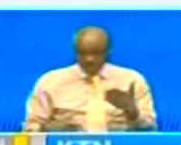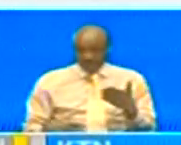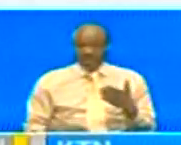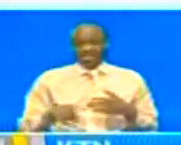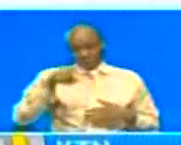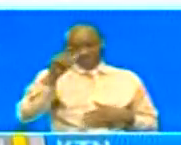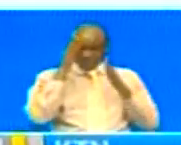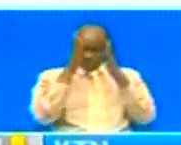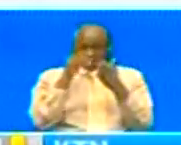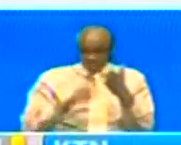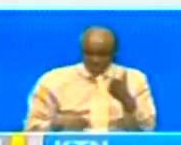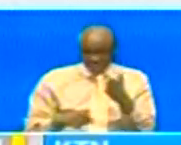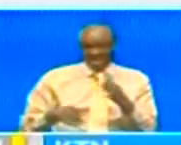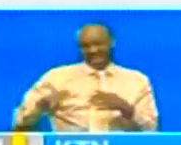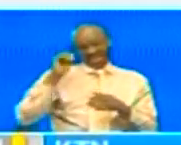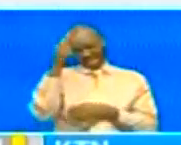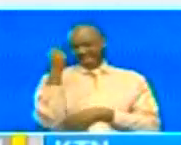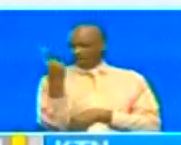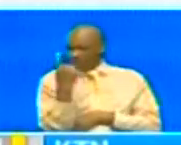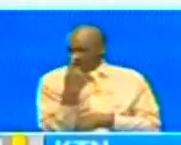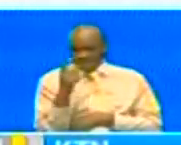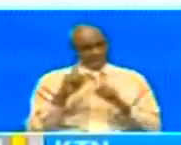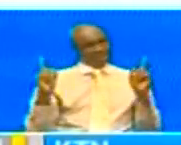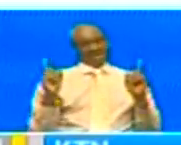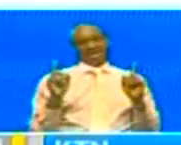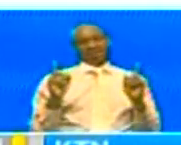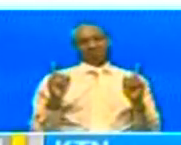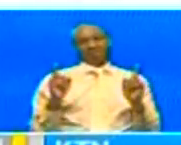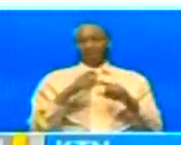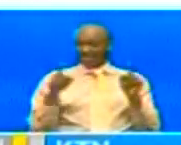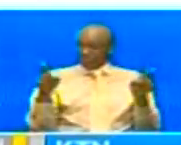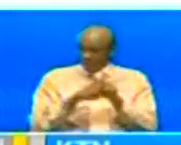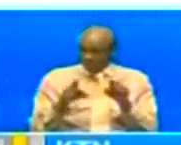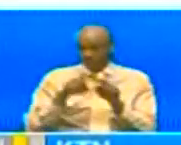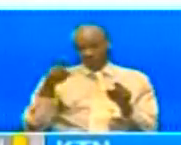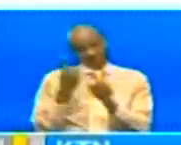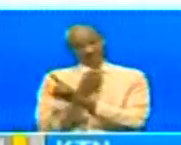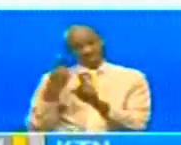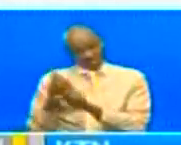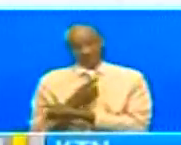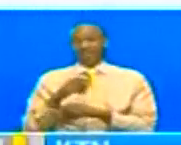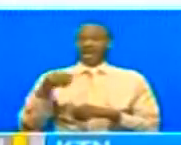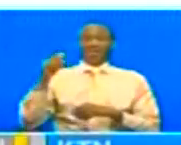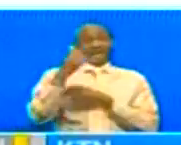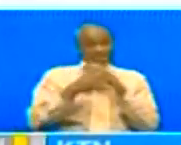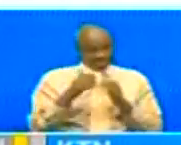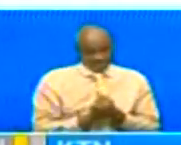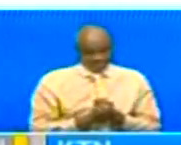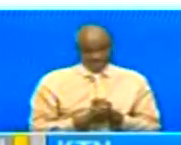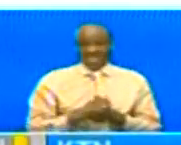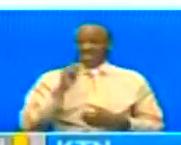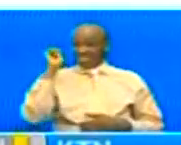that it focuses not only on Kenya whenever necessary, but also on other parts of the world. However,